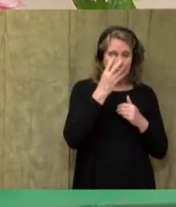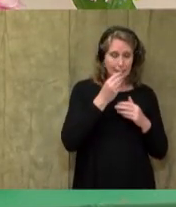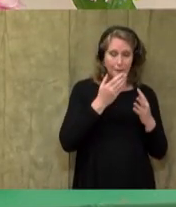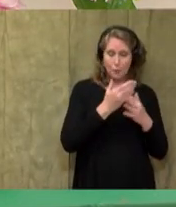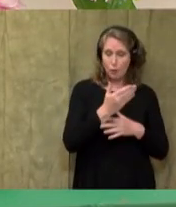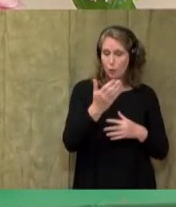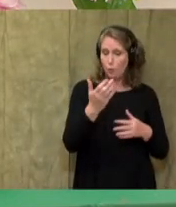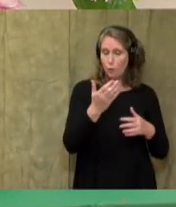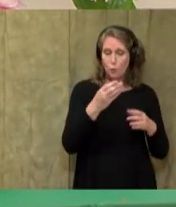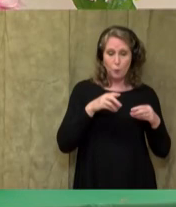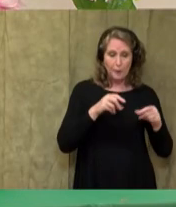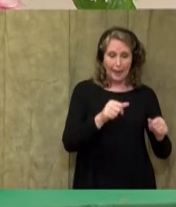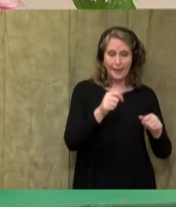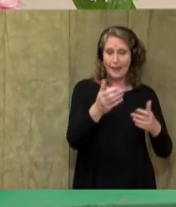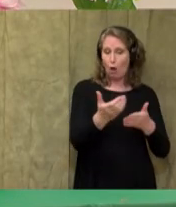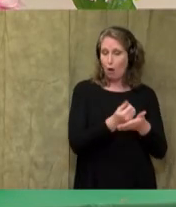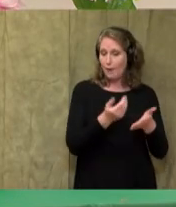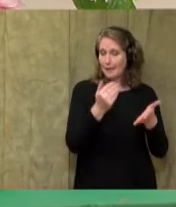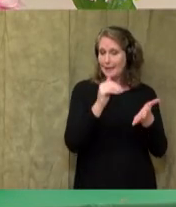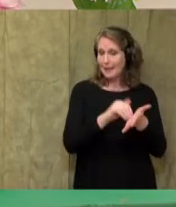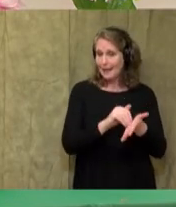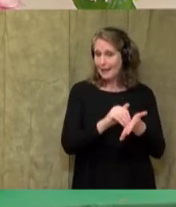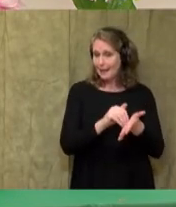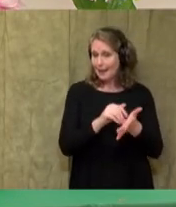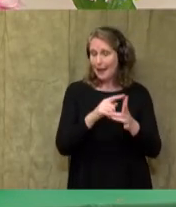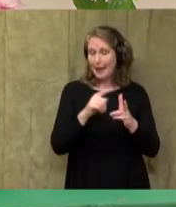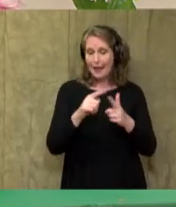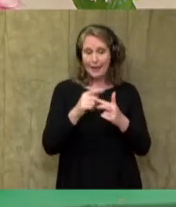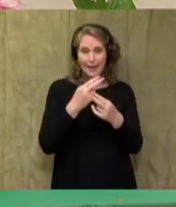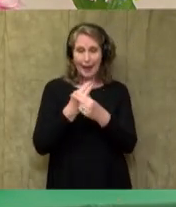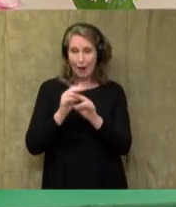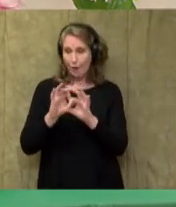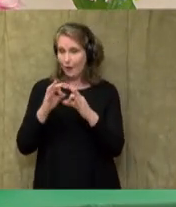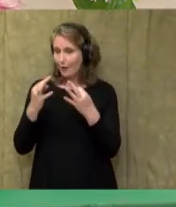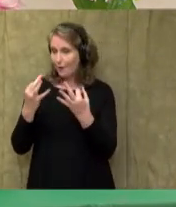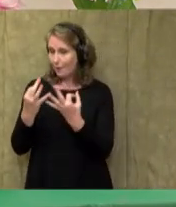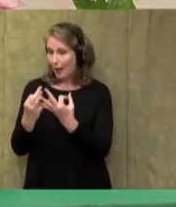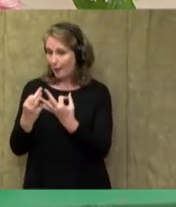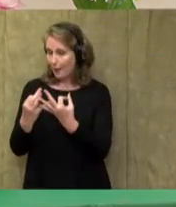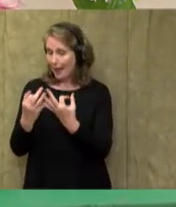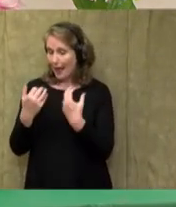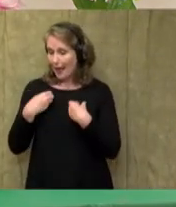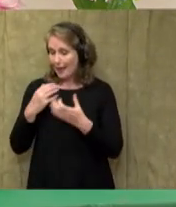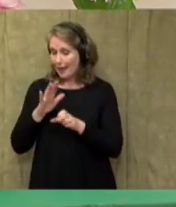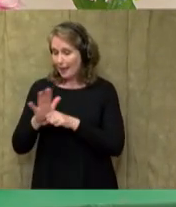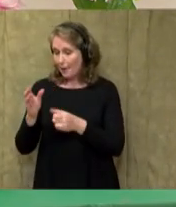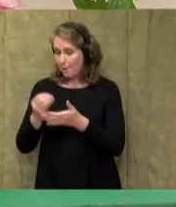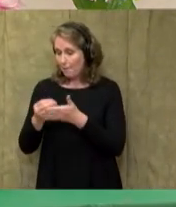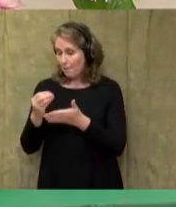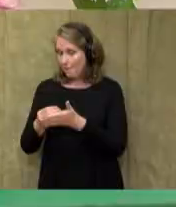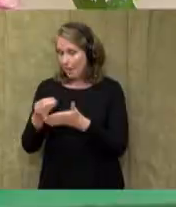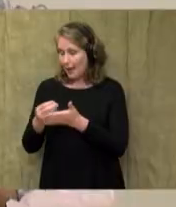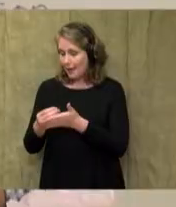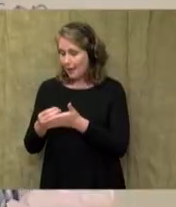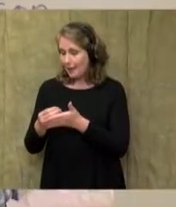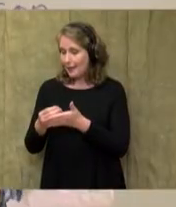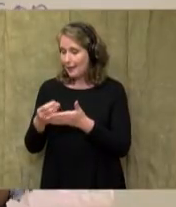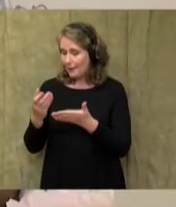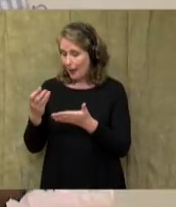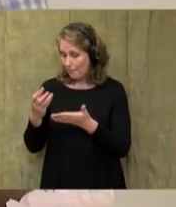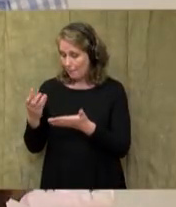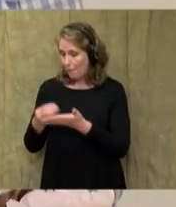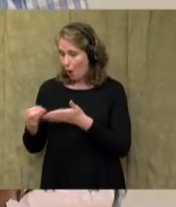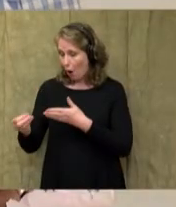a harvest again. And then Hare and his family owned a vegetable stand with the money from the